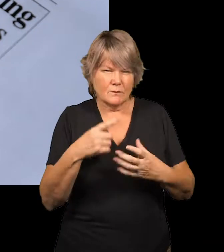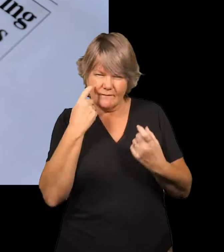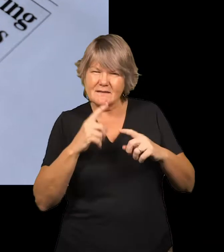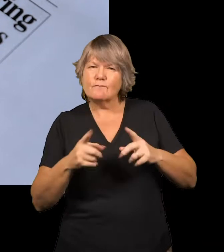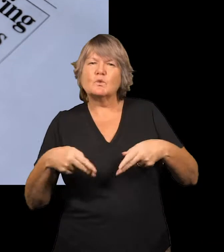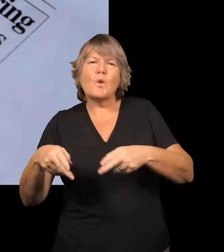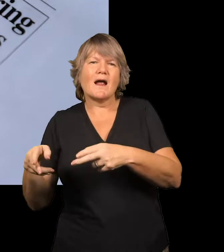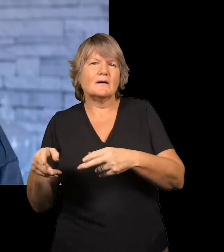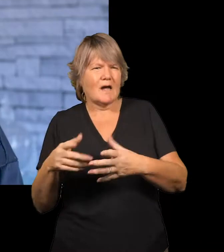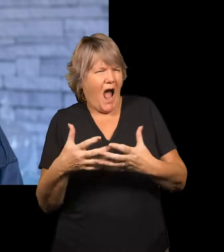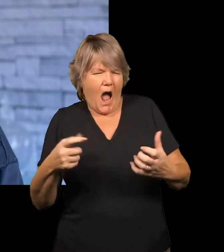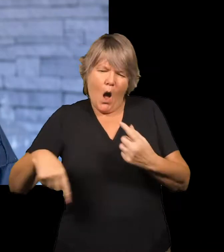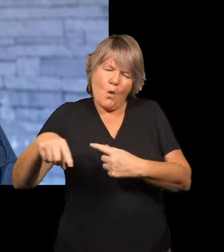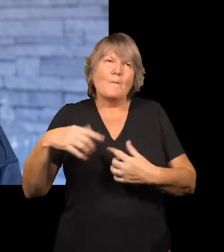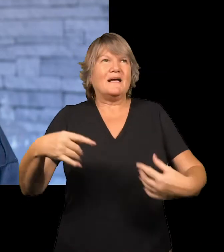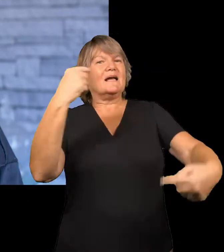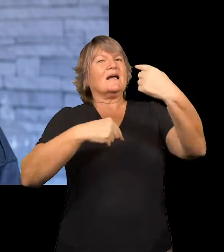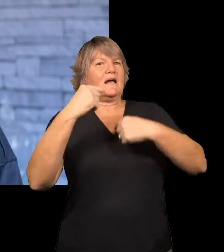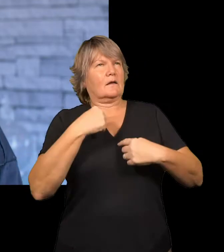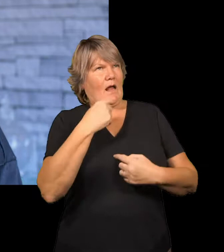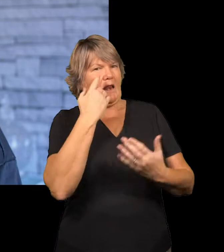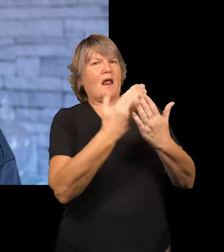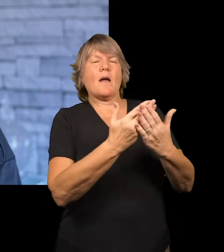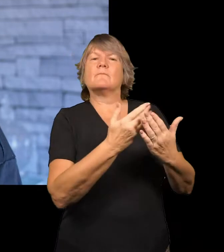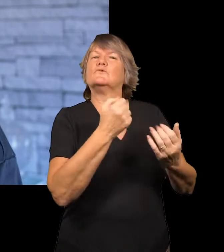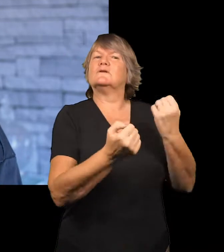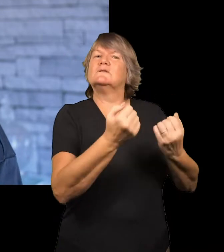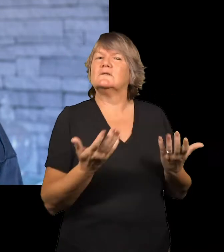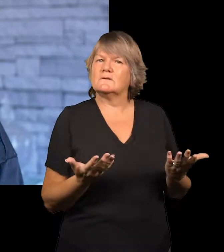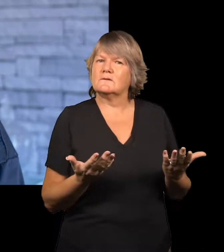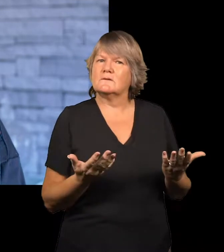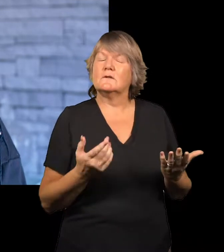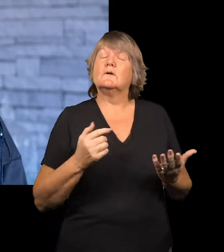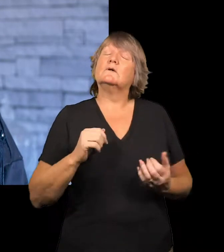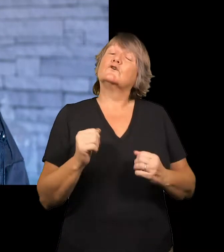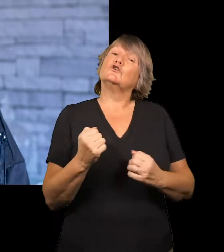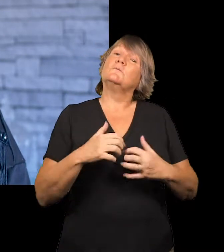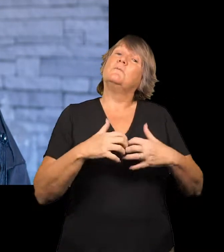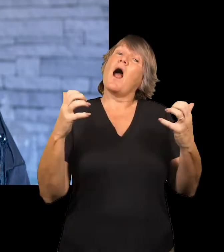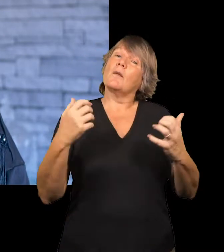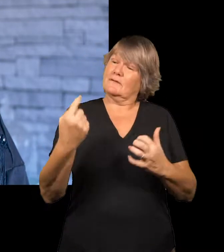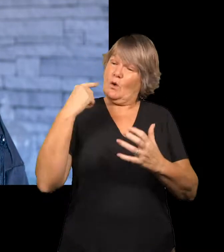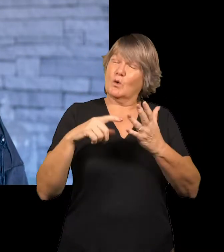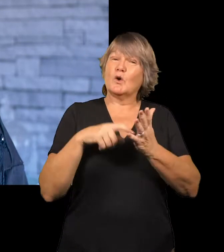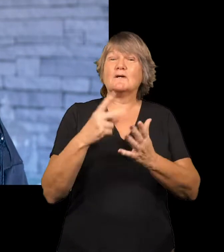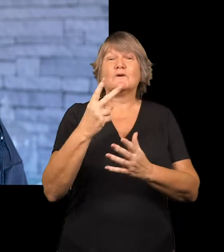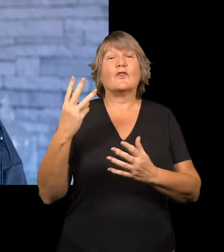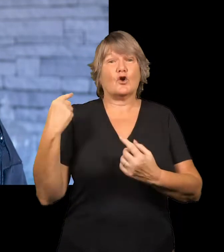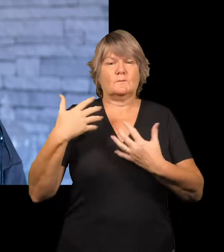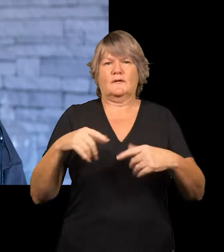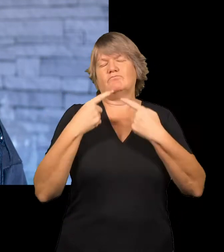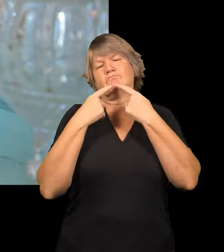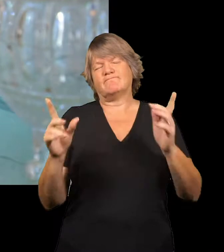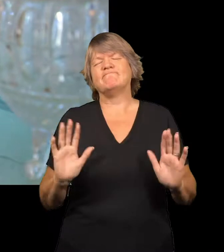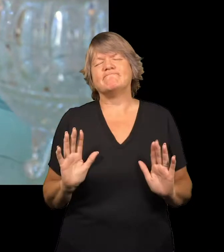could access justice. On the 23rd of October, the Scottish Parliament announced that they were going